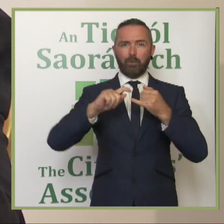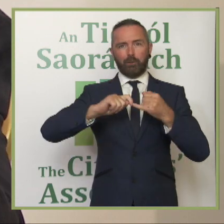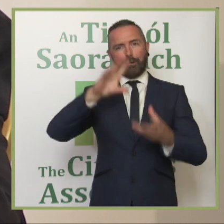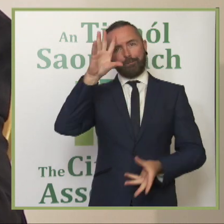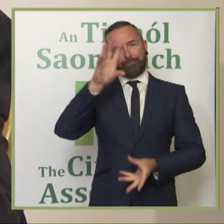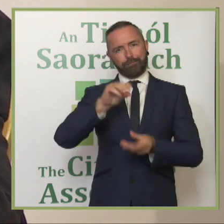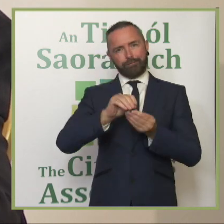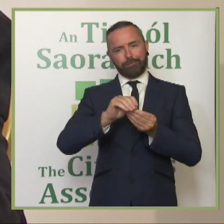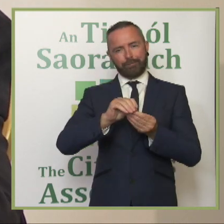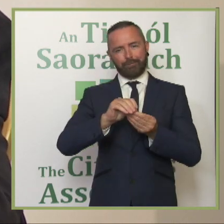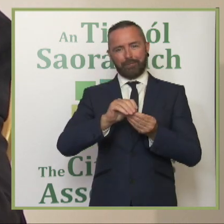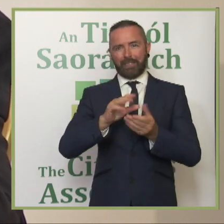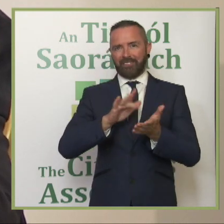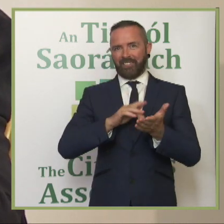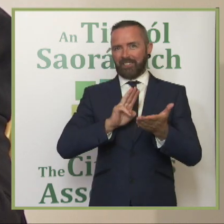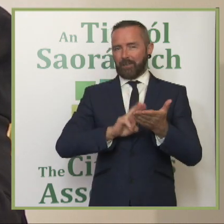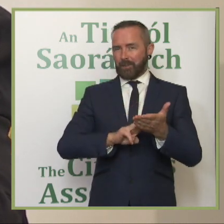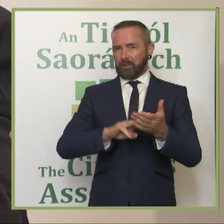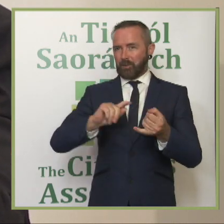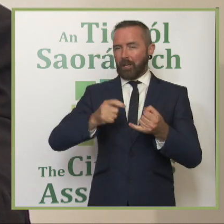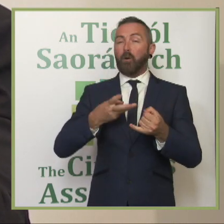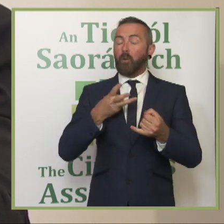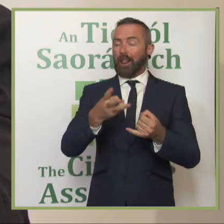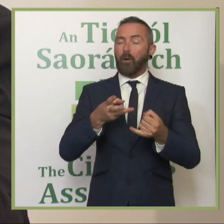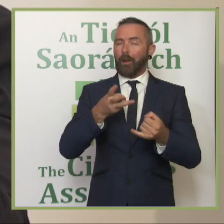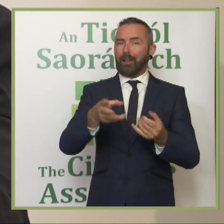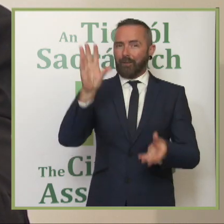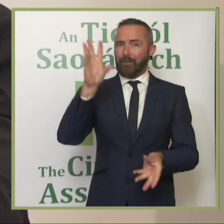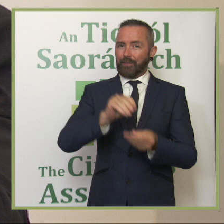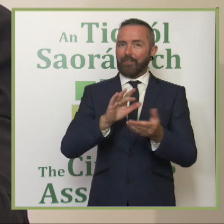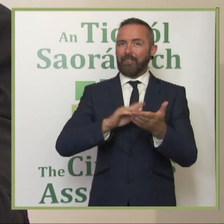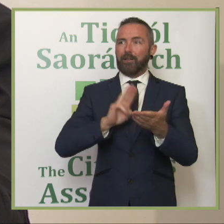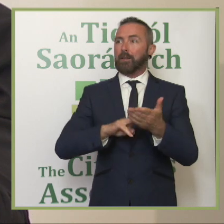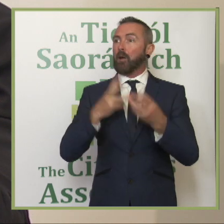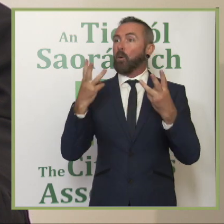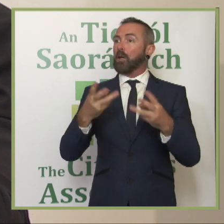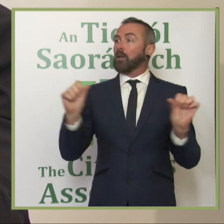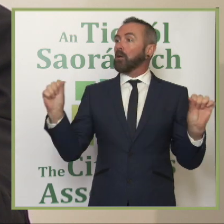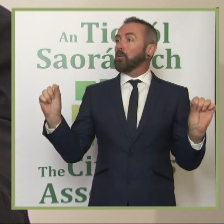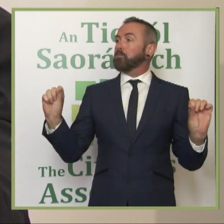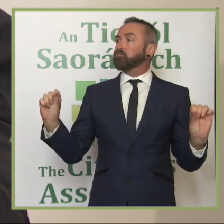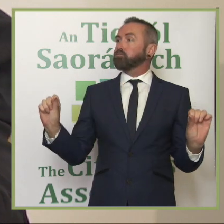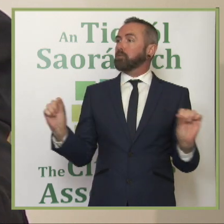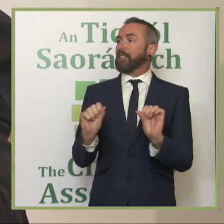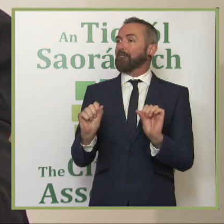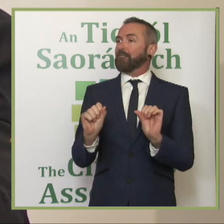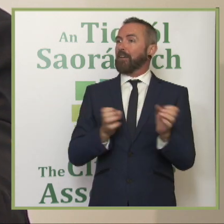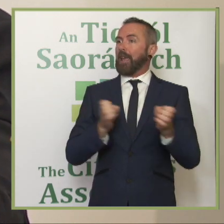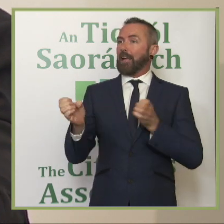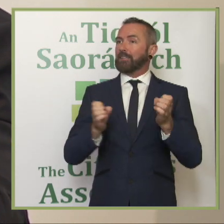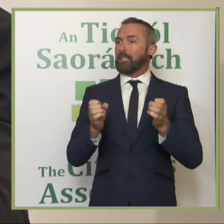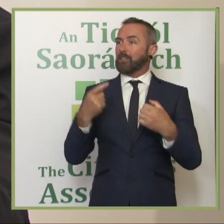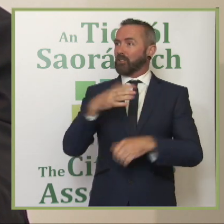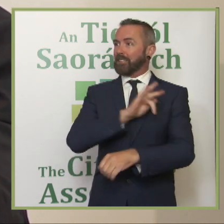closure. We will bring it to closure in 15 minutes. So we're going to do one small exercise, which is very quick, 30 seconds, walk around